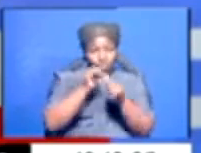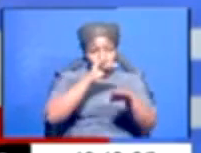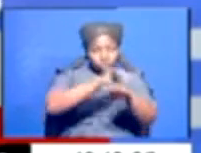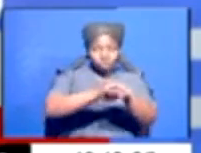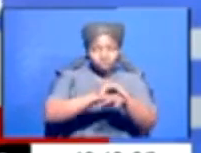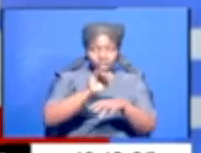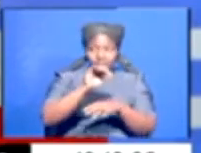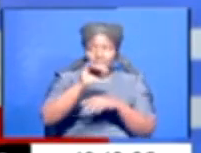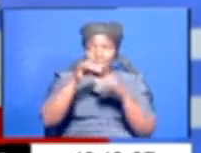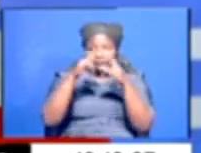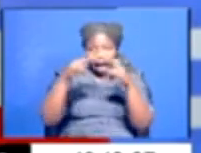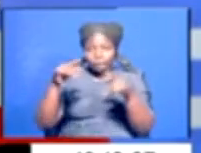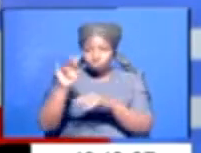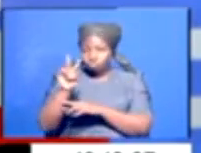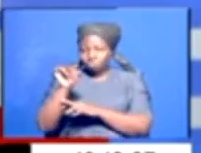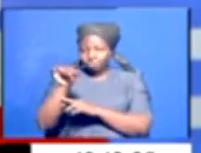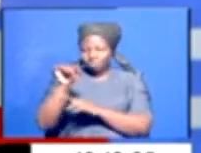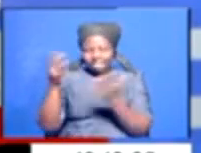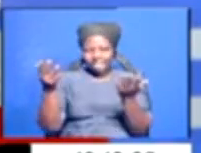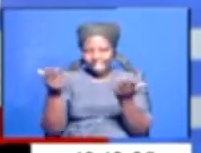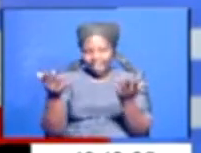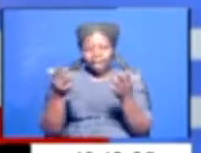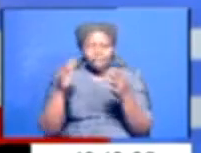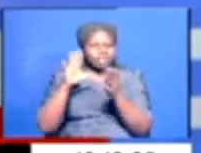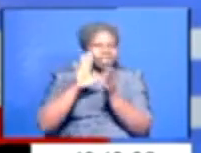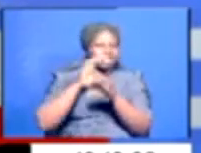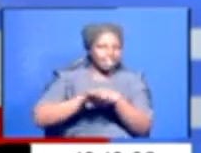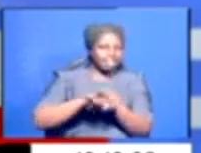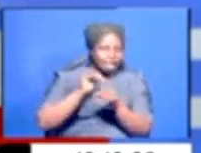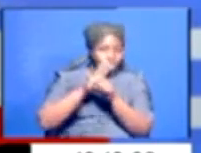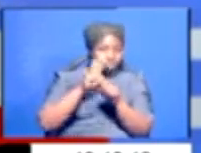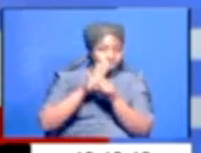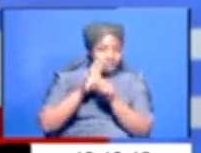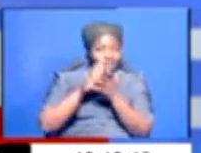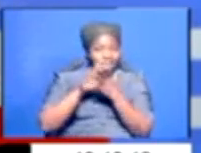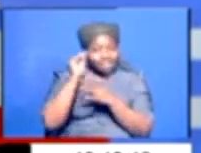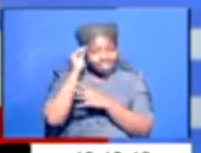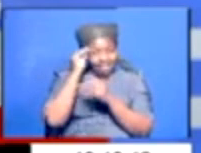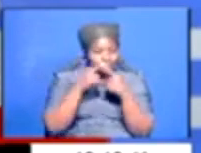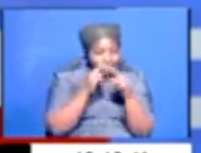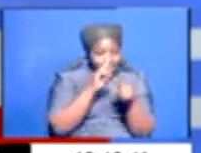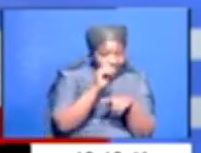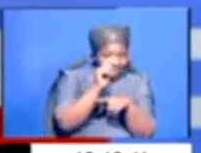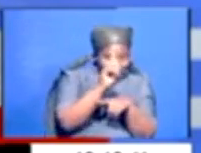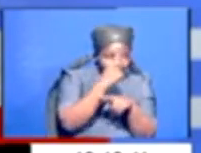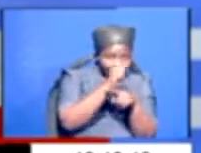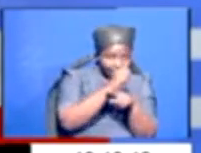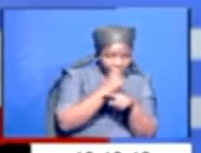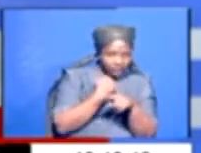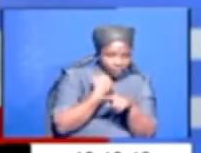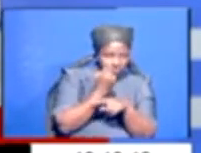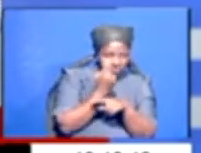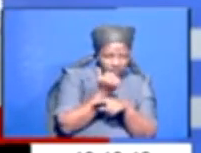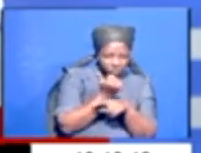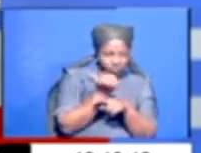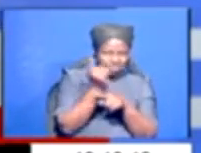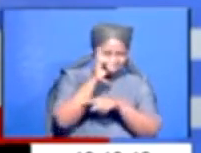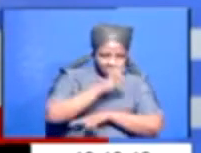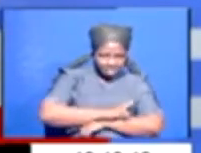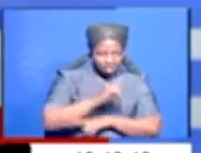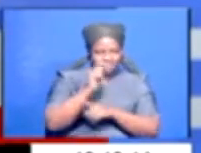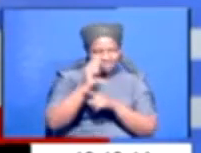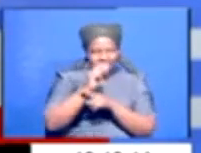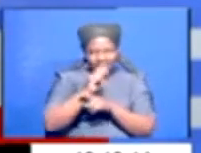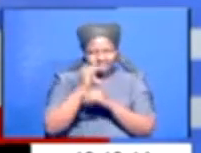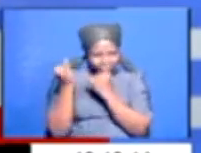is where we get a lot of learning. But in the Camp One, it was only just few days for training and maybe introduction. Then